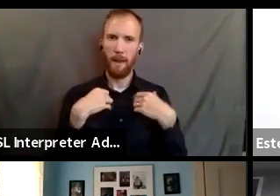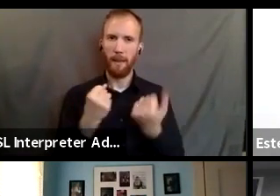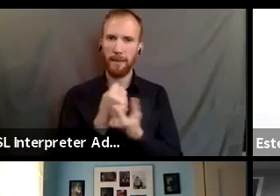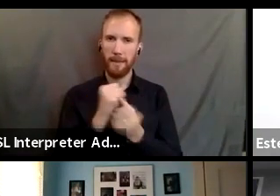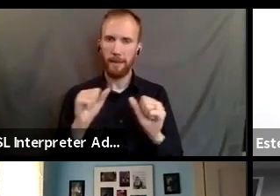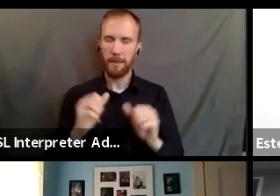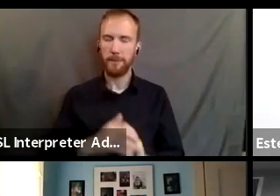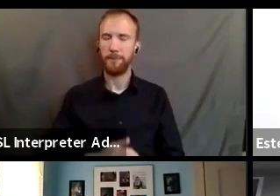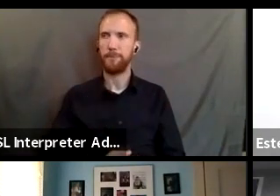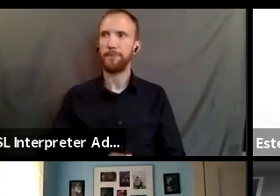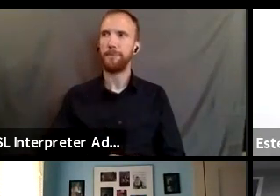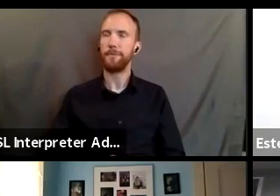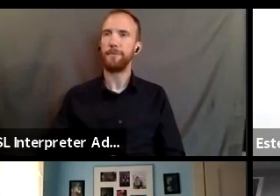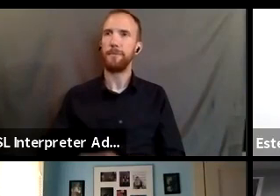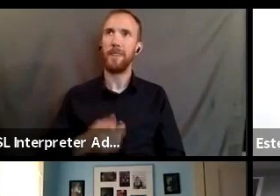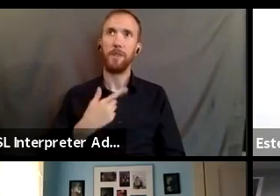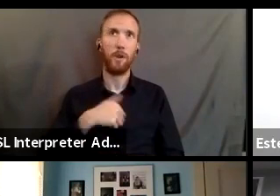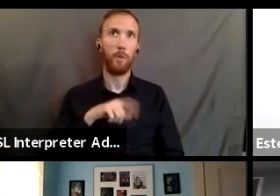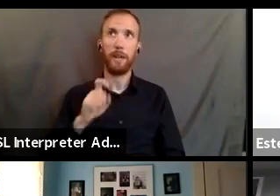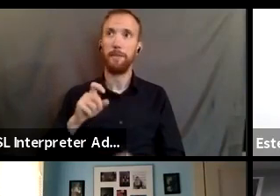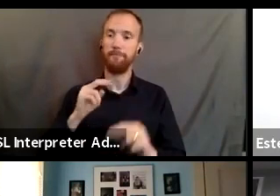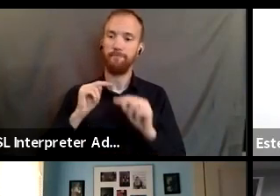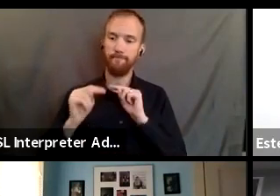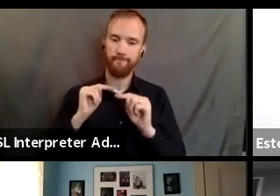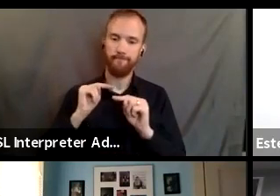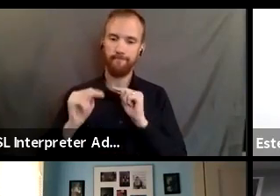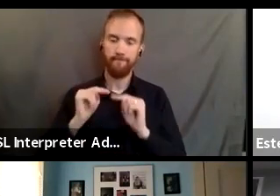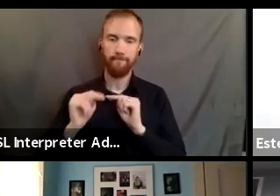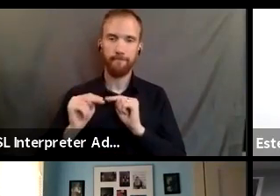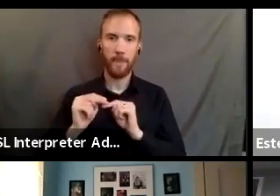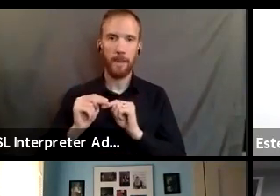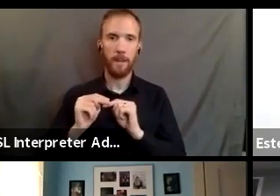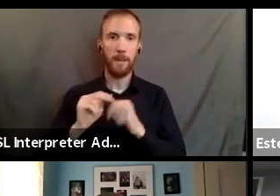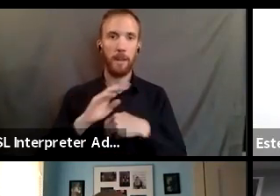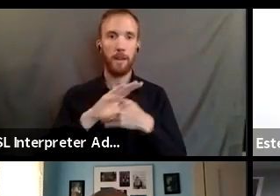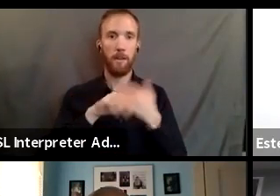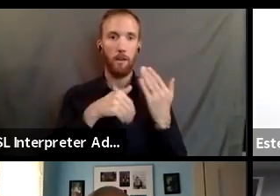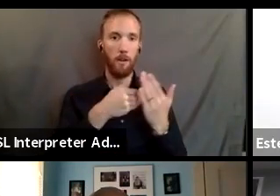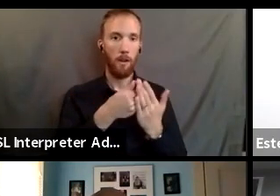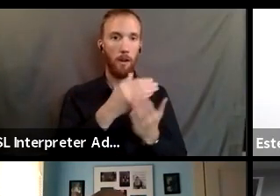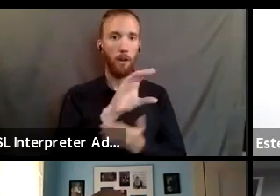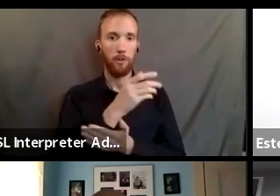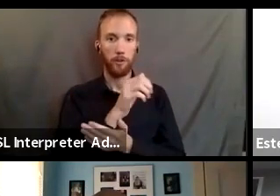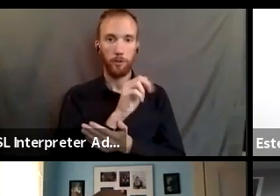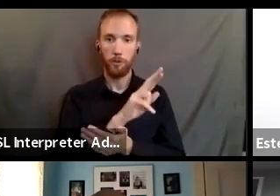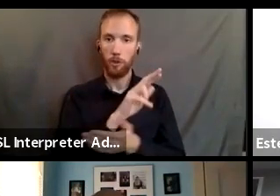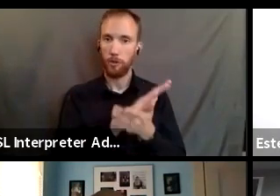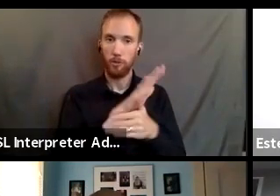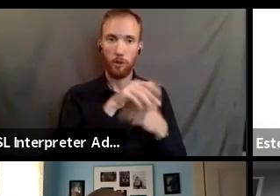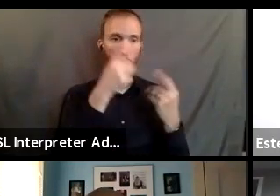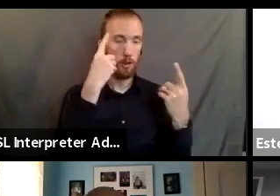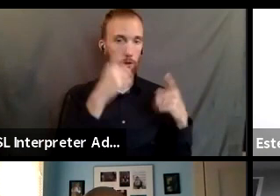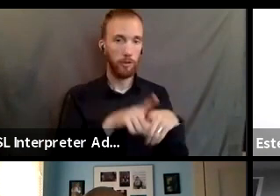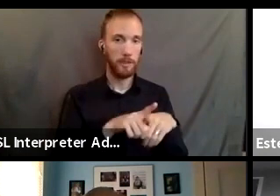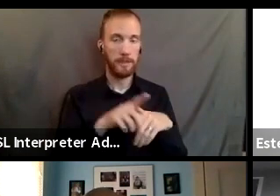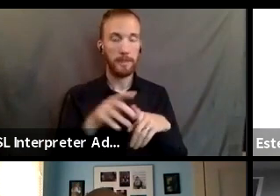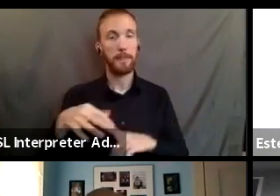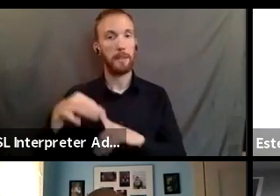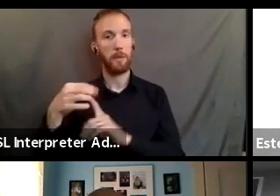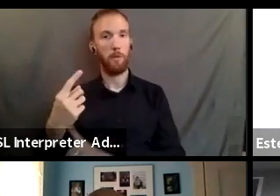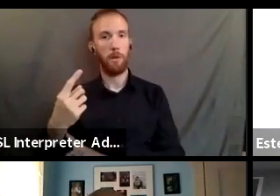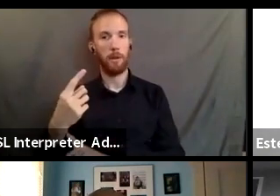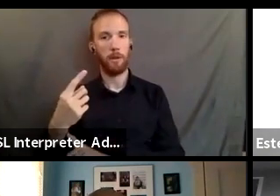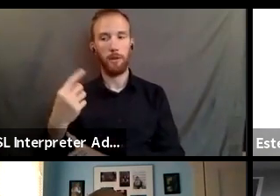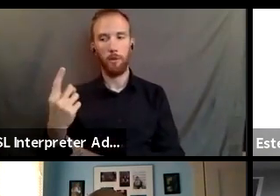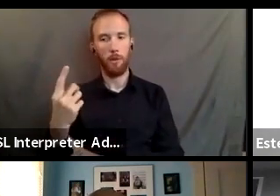had to negotiate all but one charter has now agreed to uh not force educators to force them to work in the